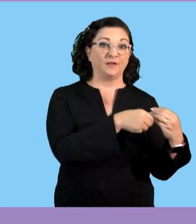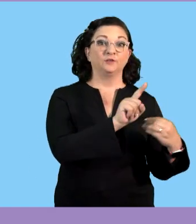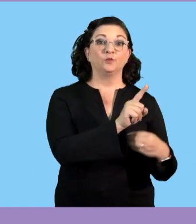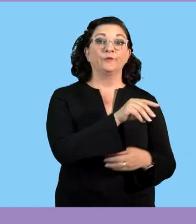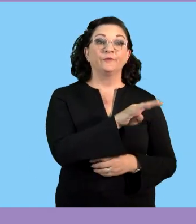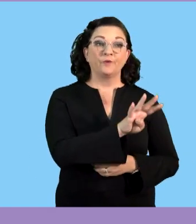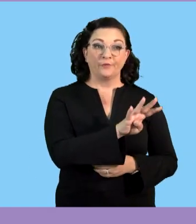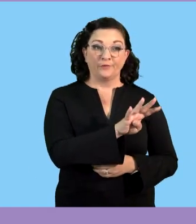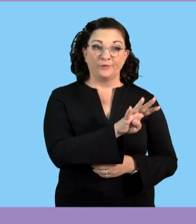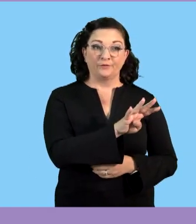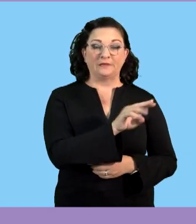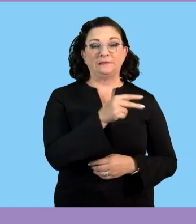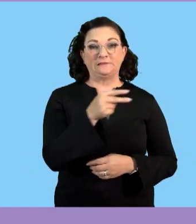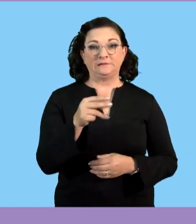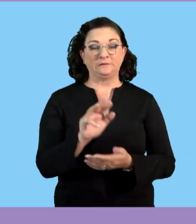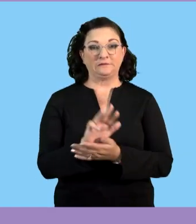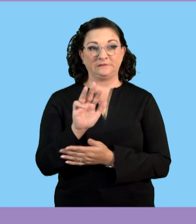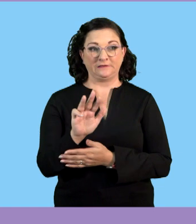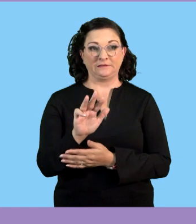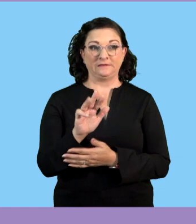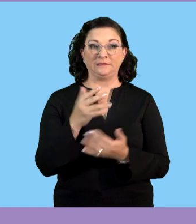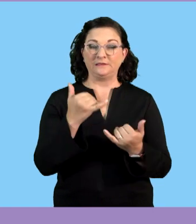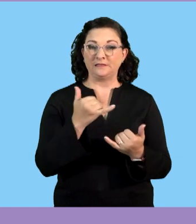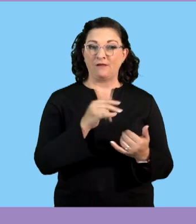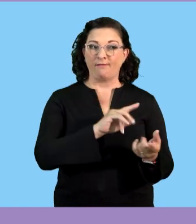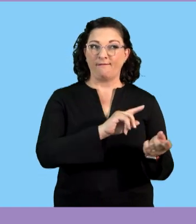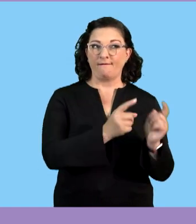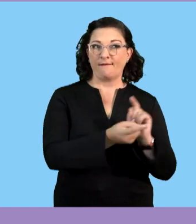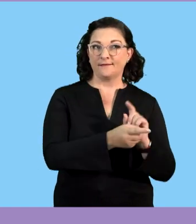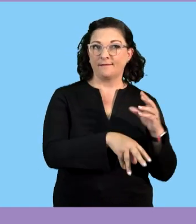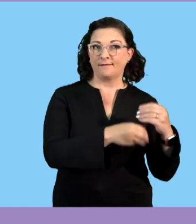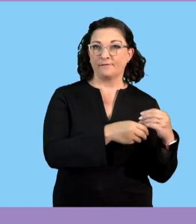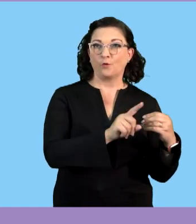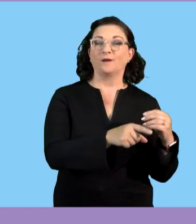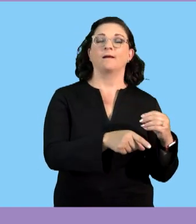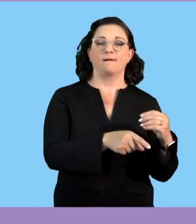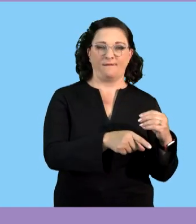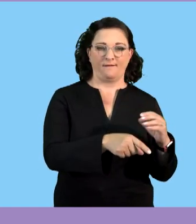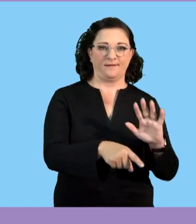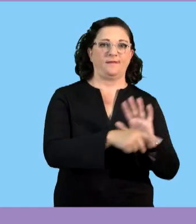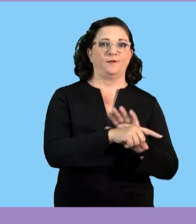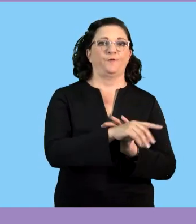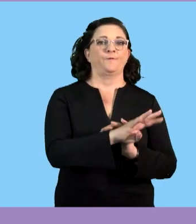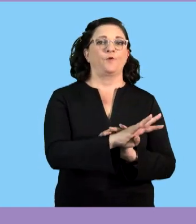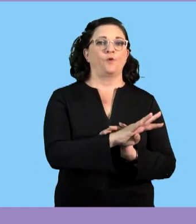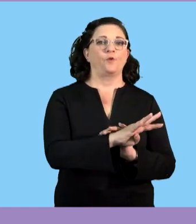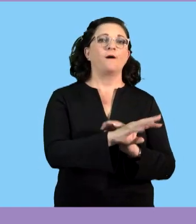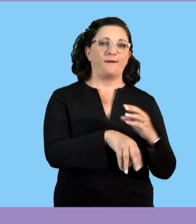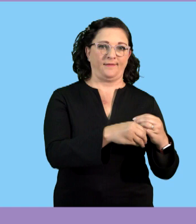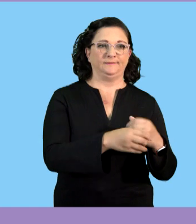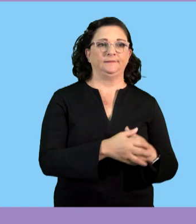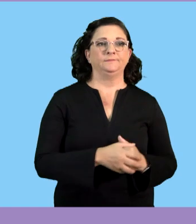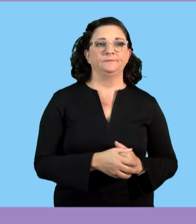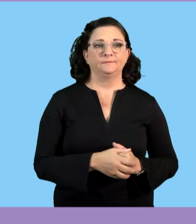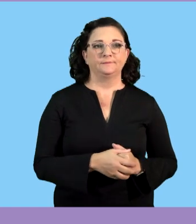am going to apply now the additive inverse of 4, which is adding a negative 4. Because a positive 4,